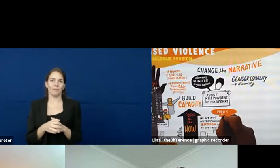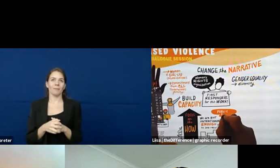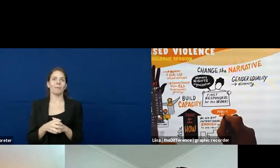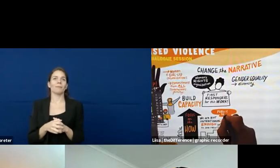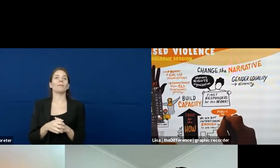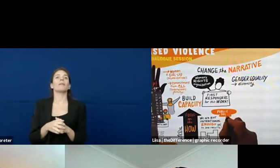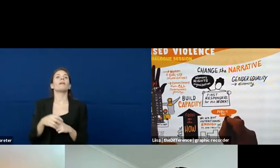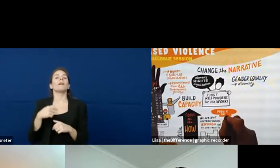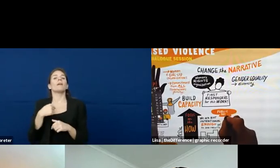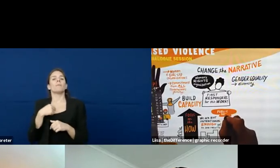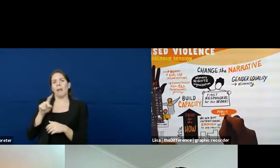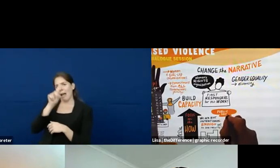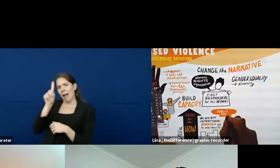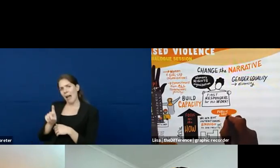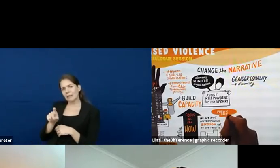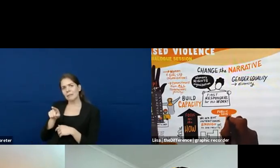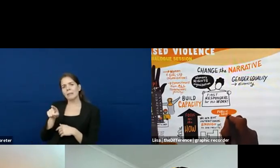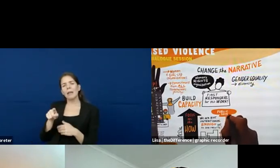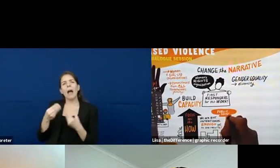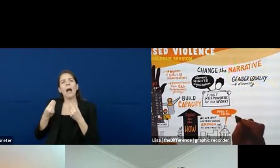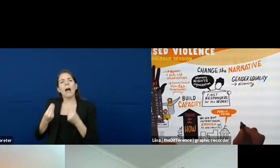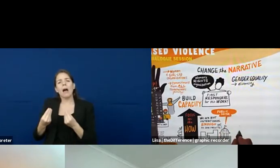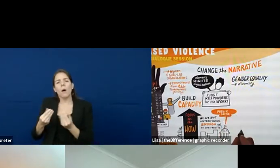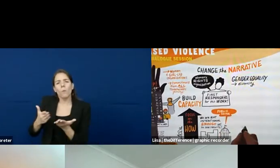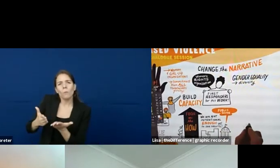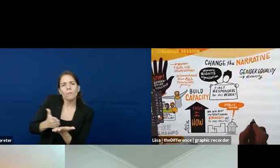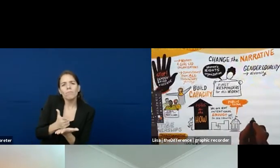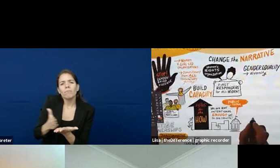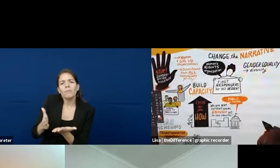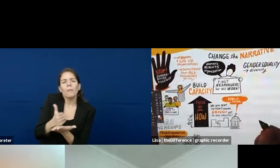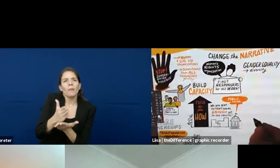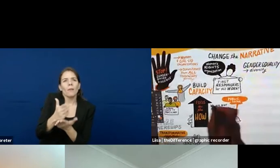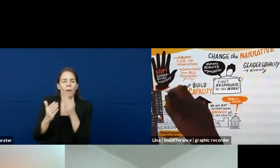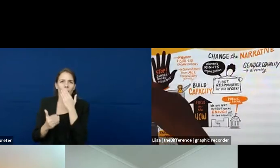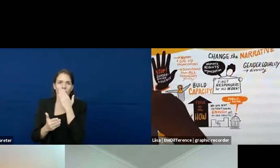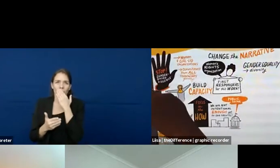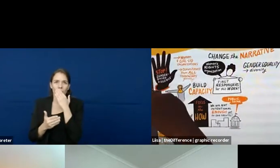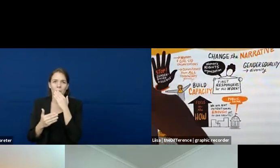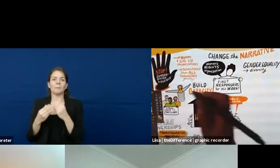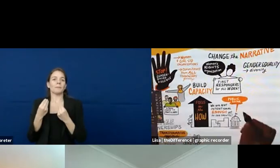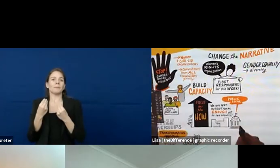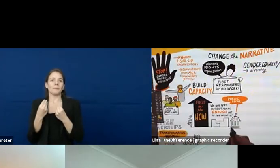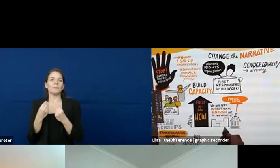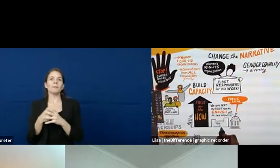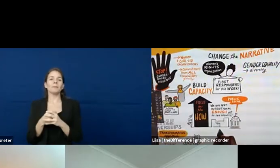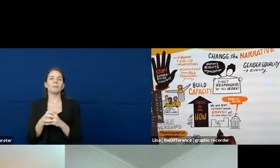to support the scale up of coordinated survivor-centered